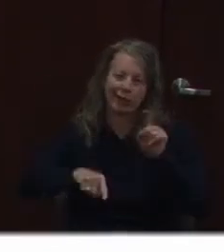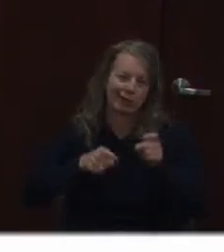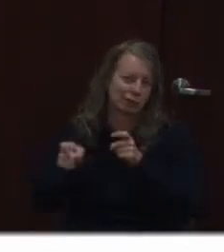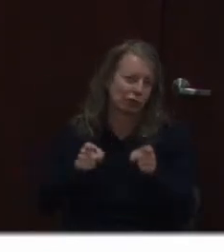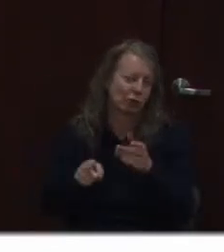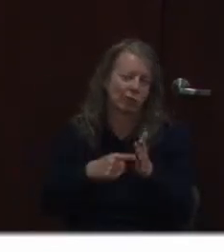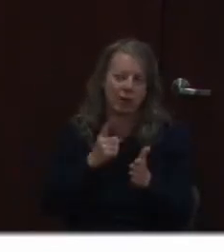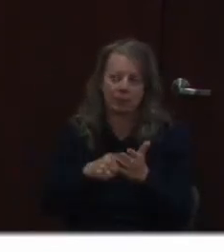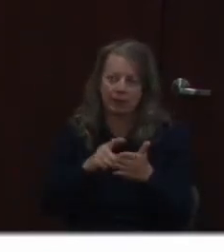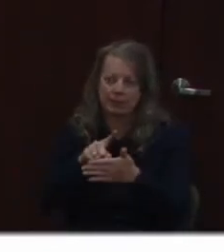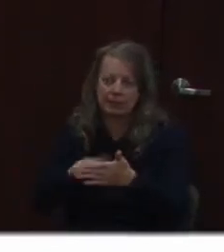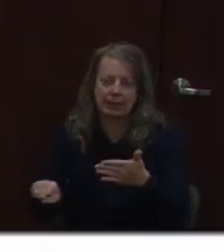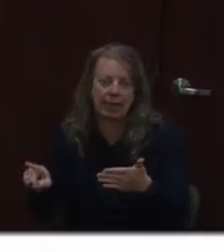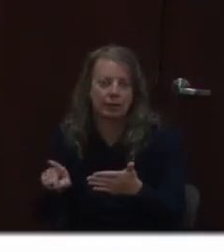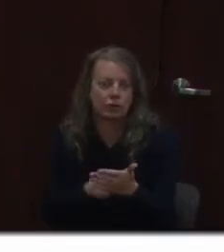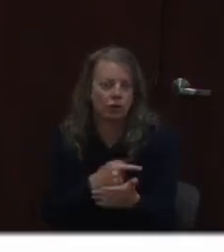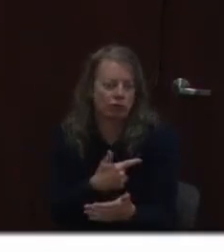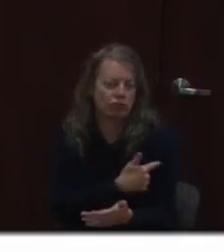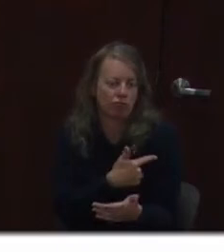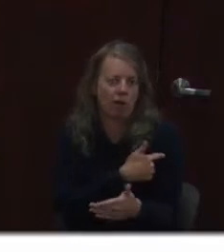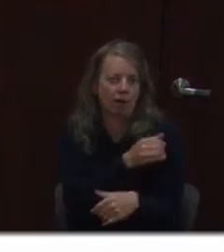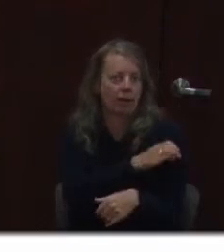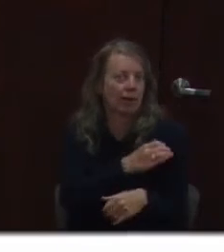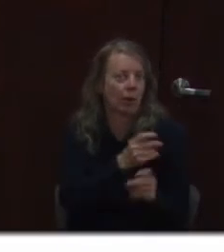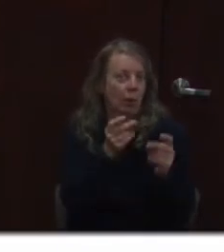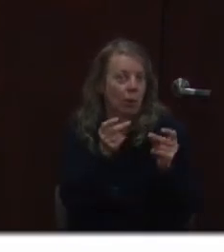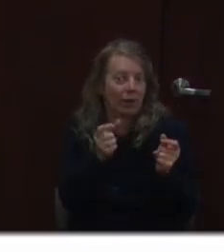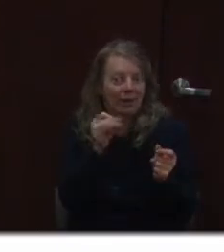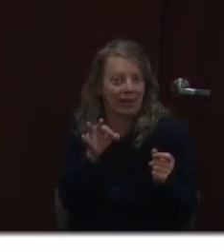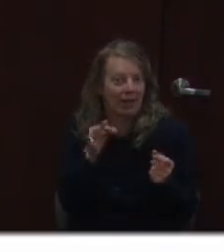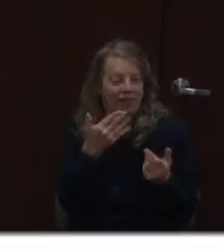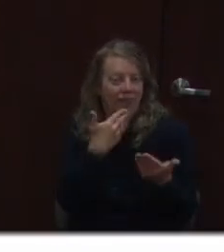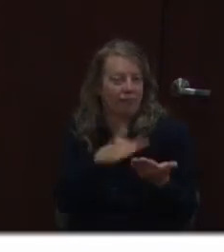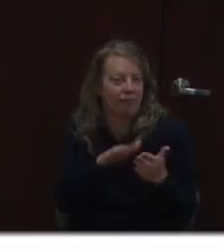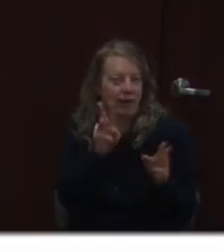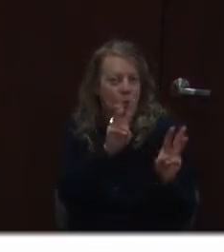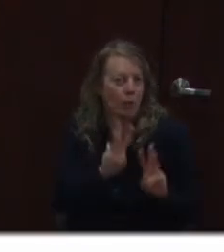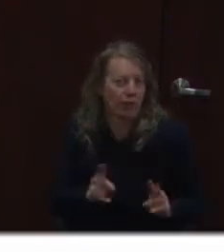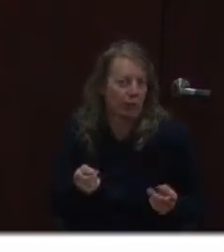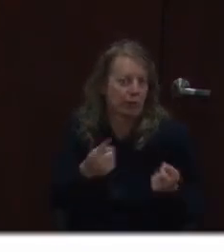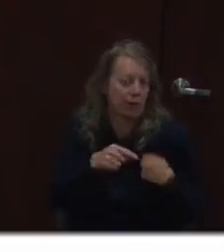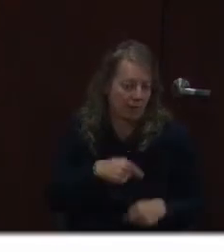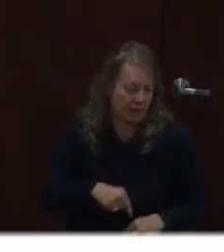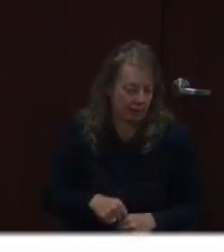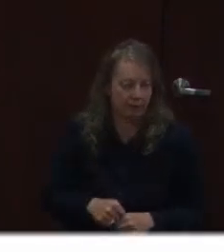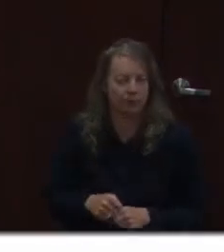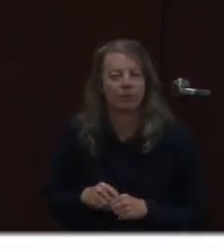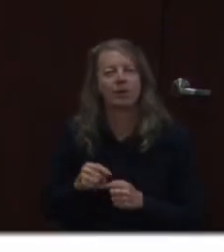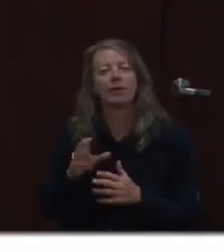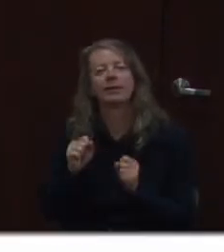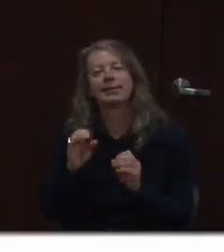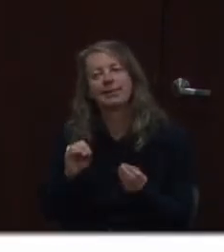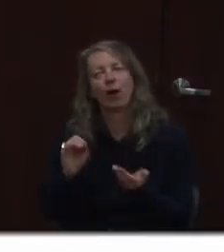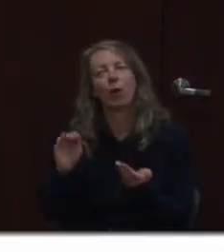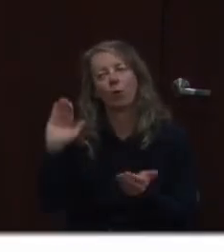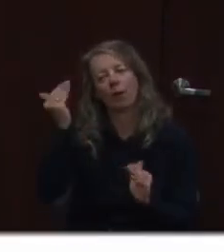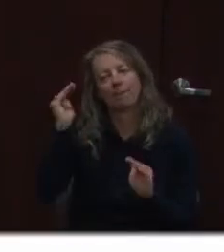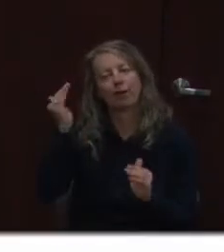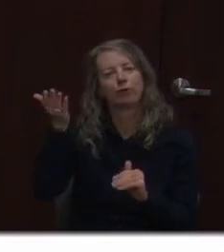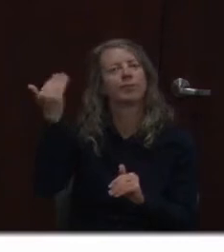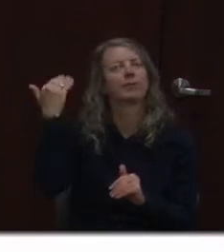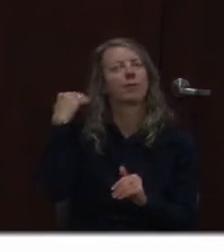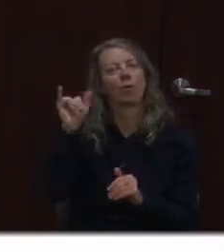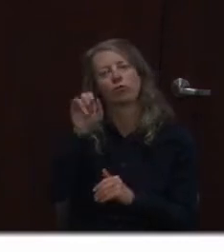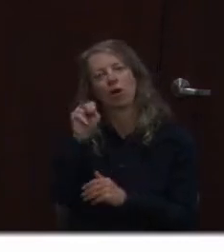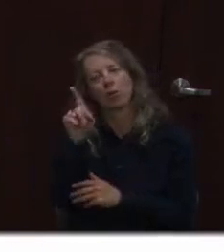those very quickly due to hazardous weather that was coming. And as demand has decreased from our early days, it's time to merge